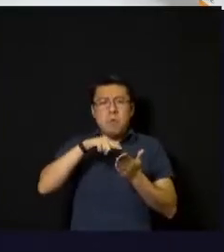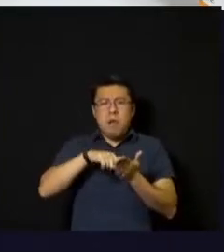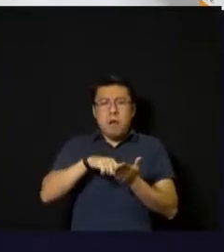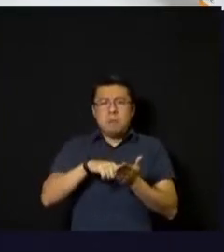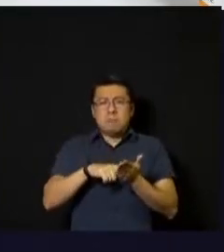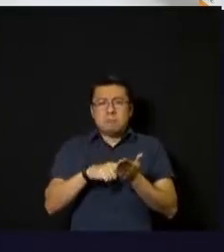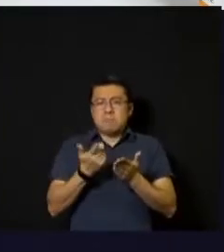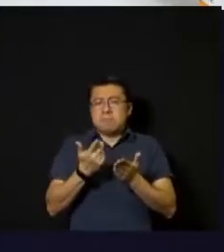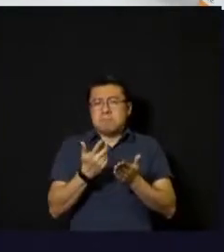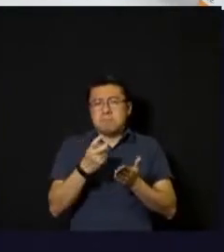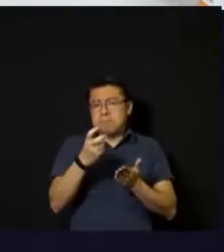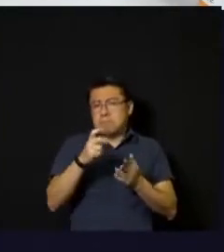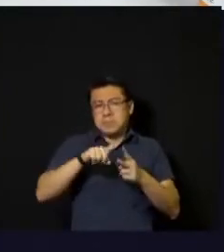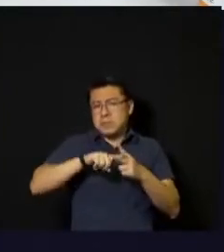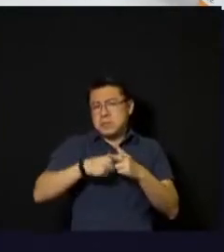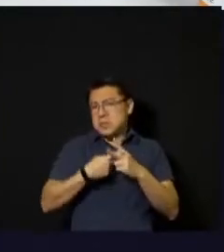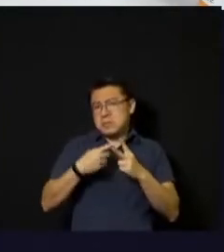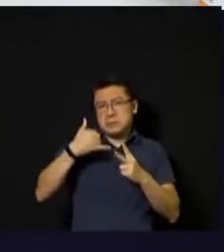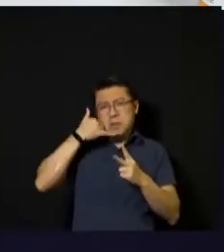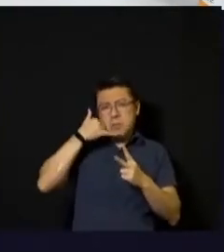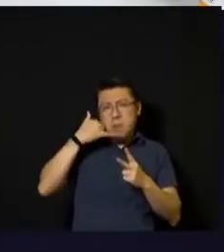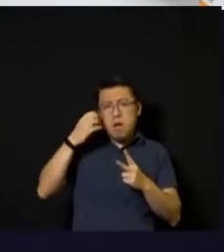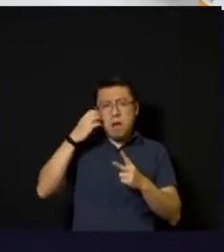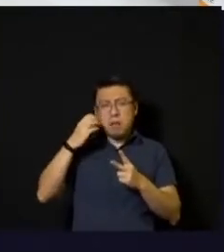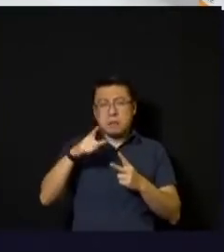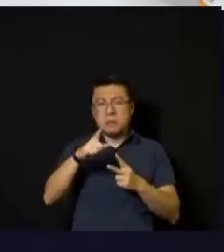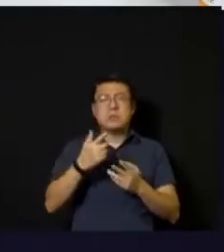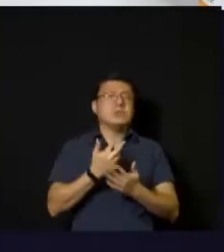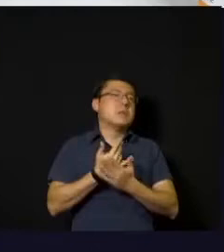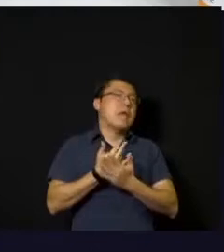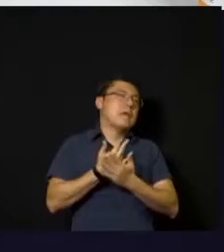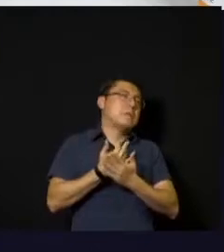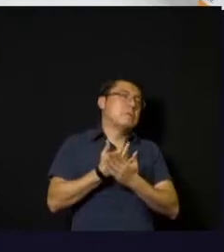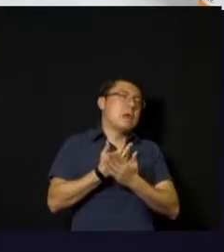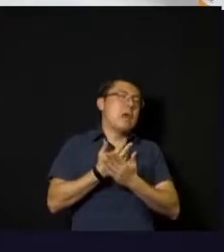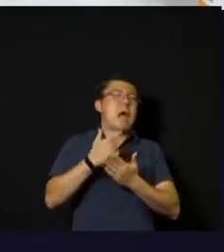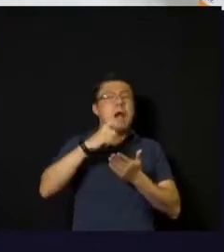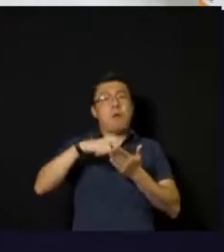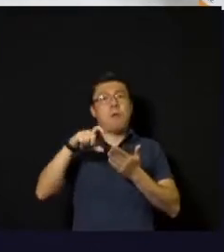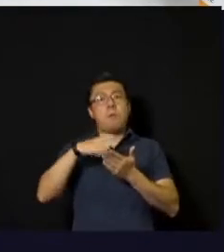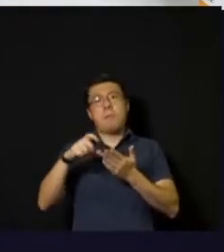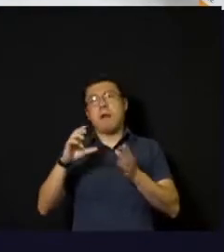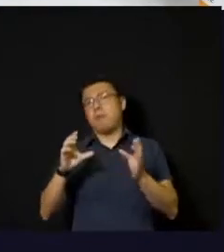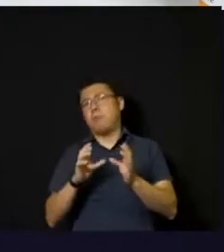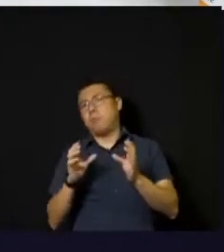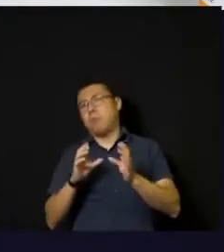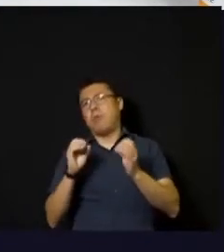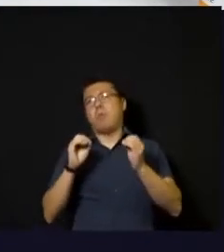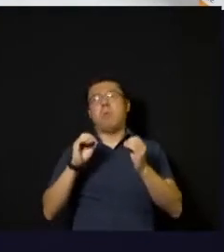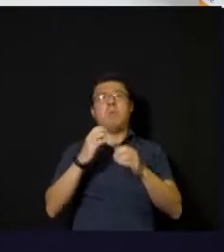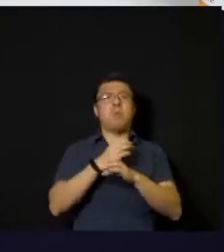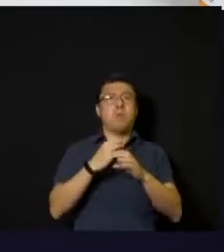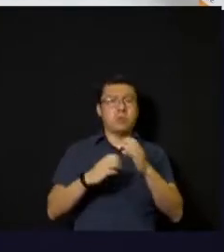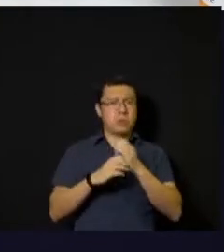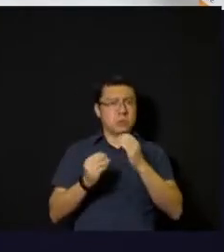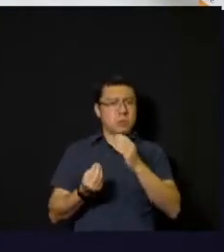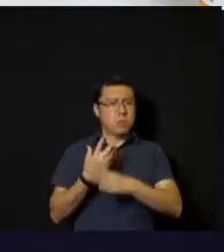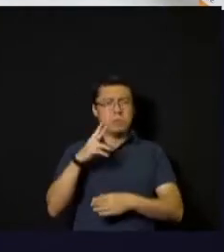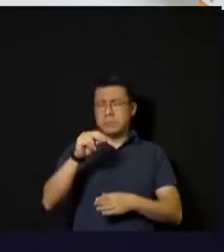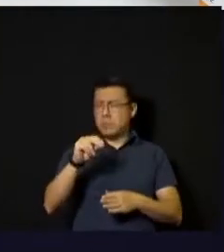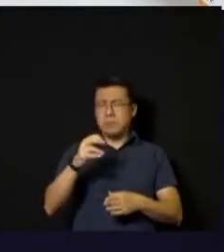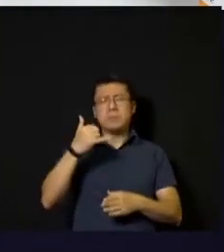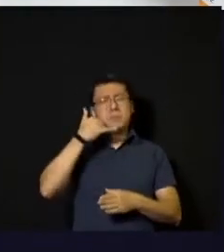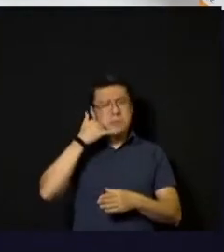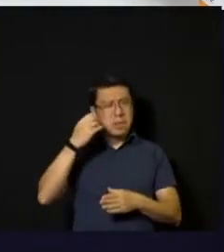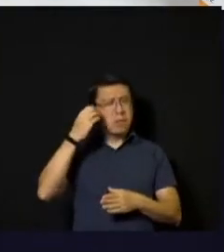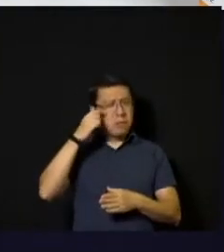be starting with what you have because you don't have to wait for the perfect moment to begin. You have a cell phone, with that you can